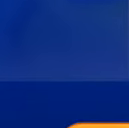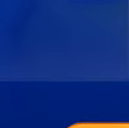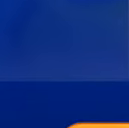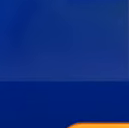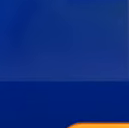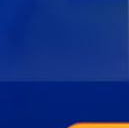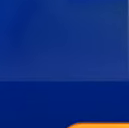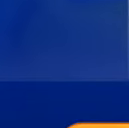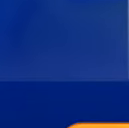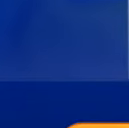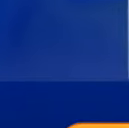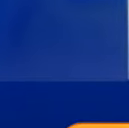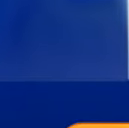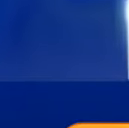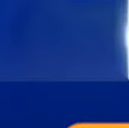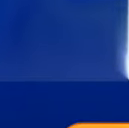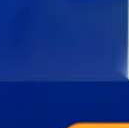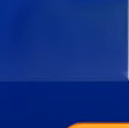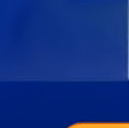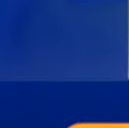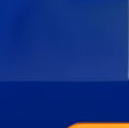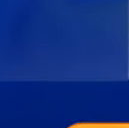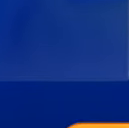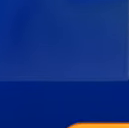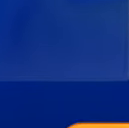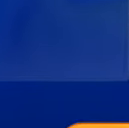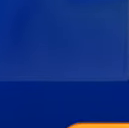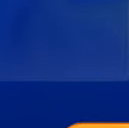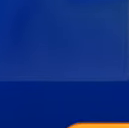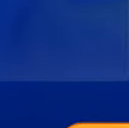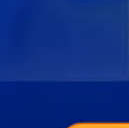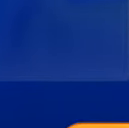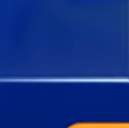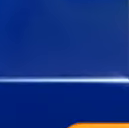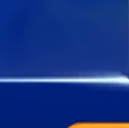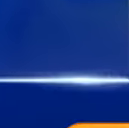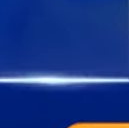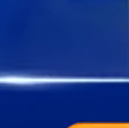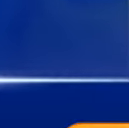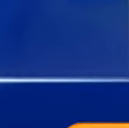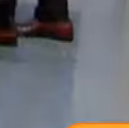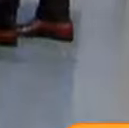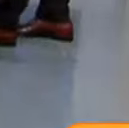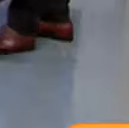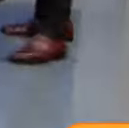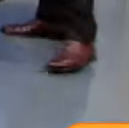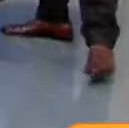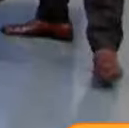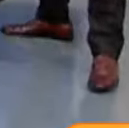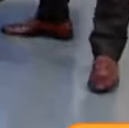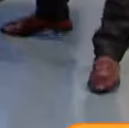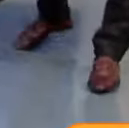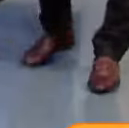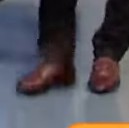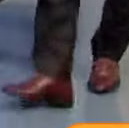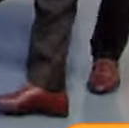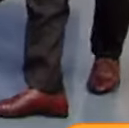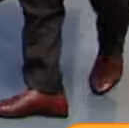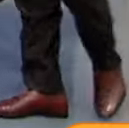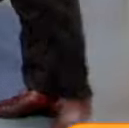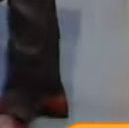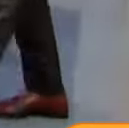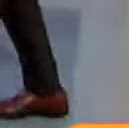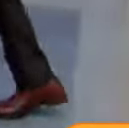around that vision, and a leadership construct will make it possible. Cheers, Prof. Great